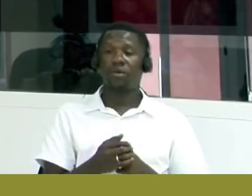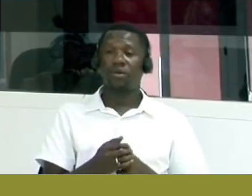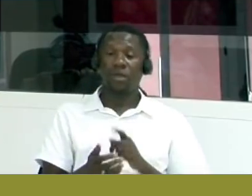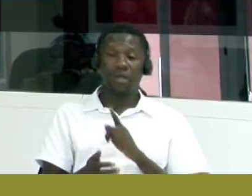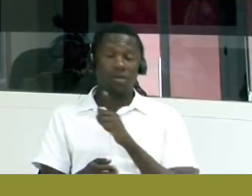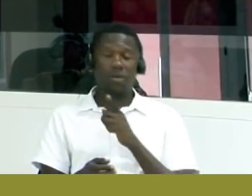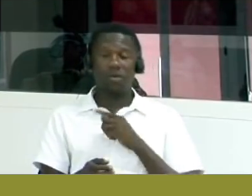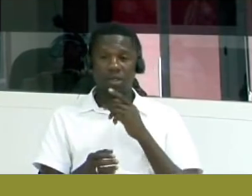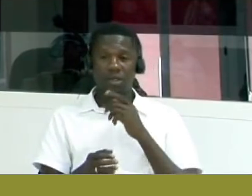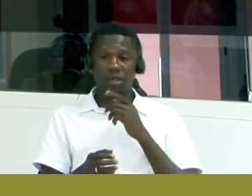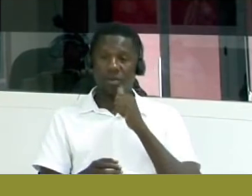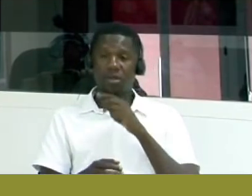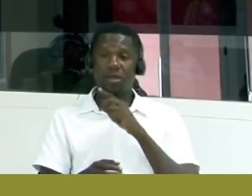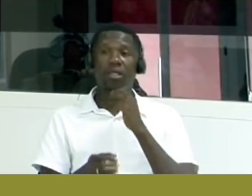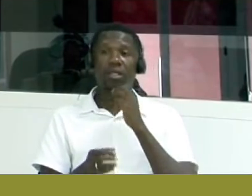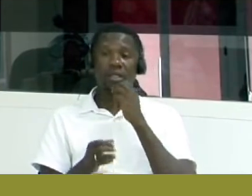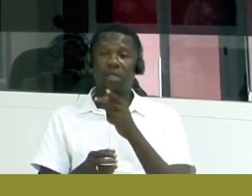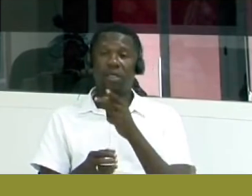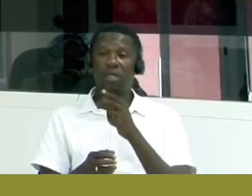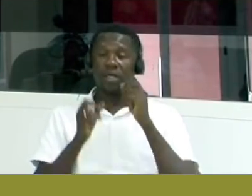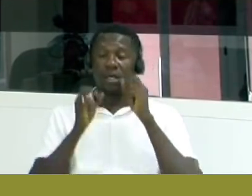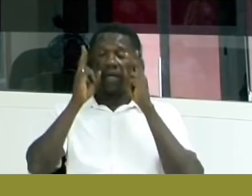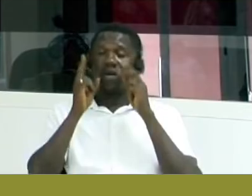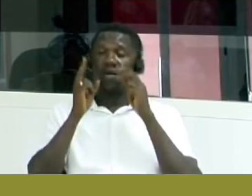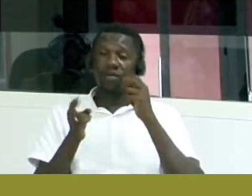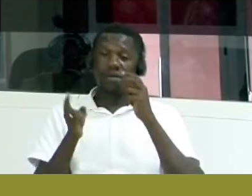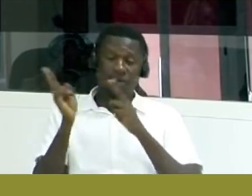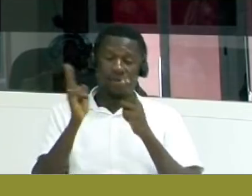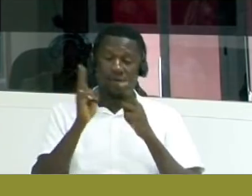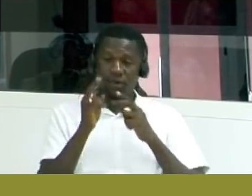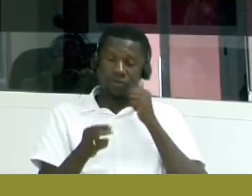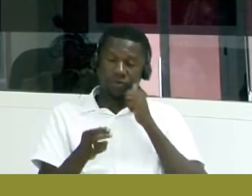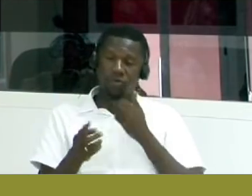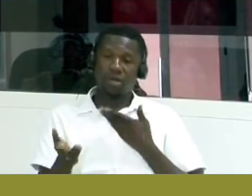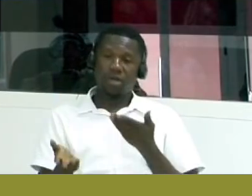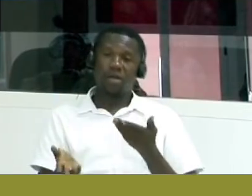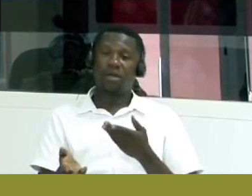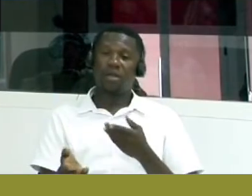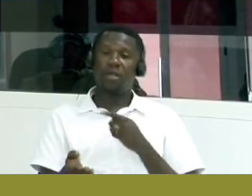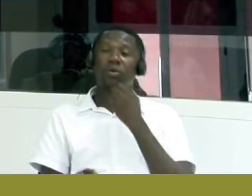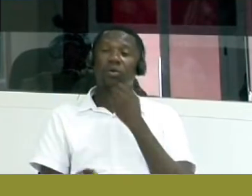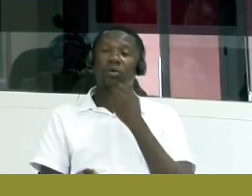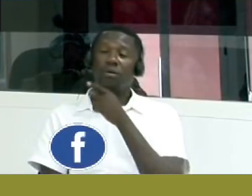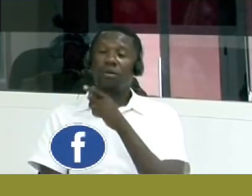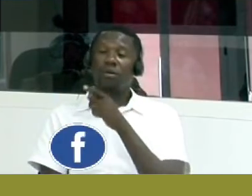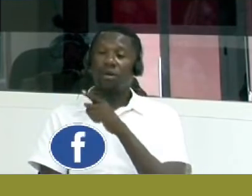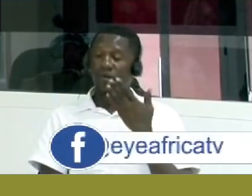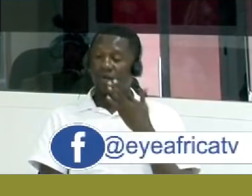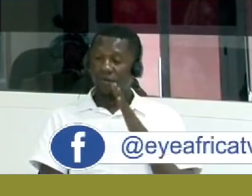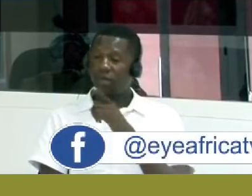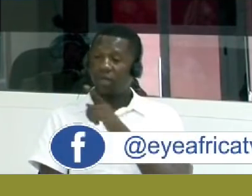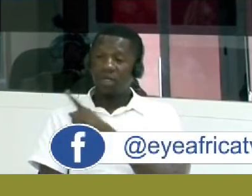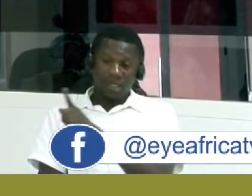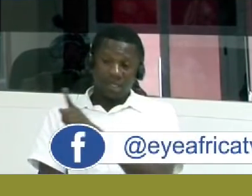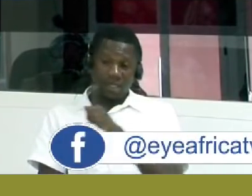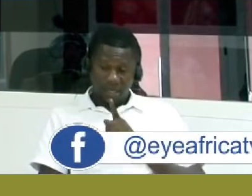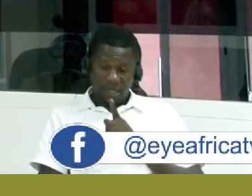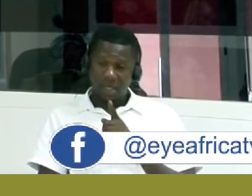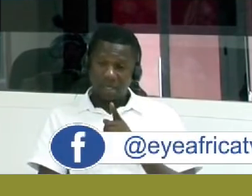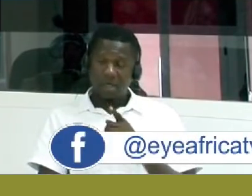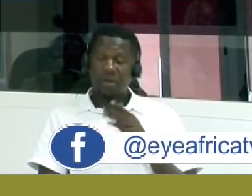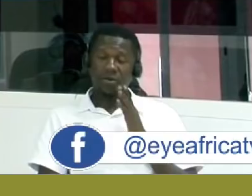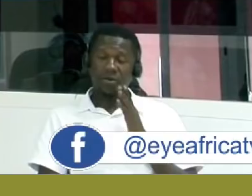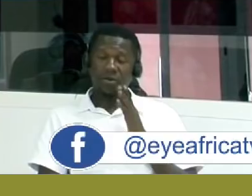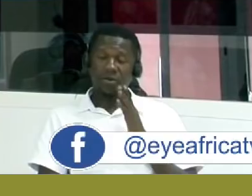was used. Okay. Ask them whether they... in fact used live ammunition?